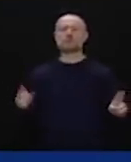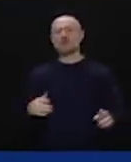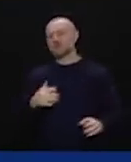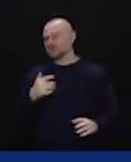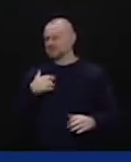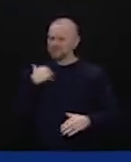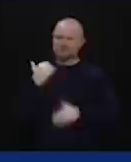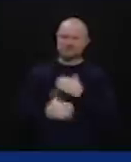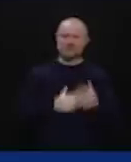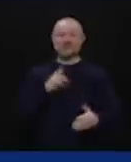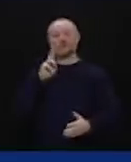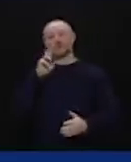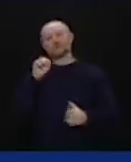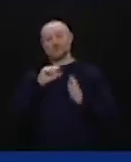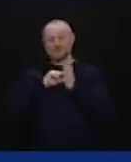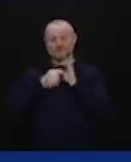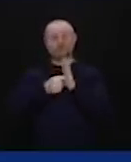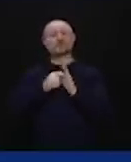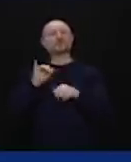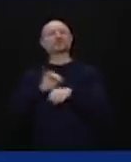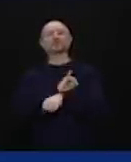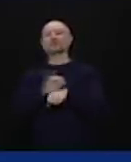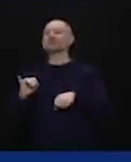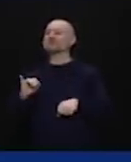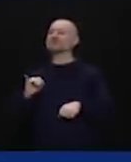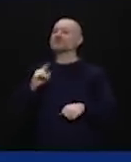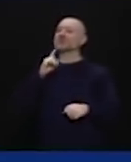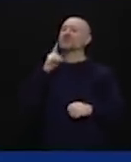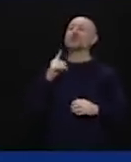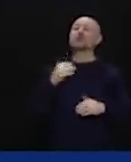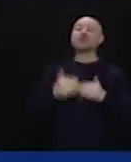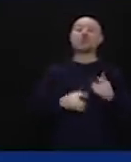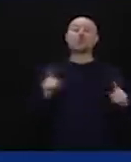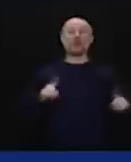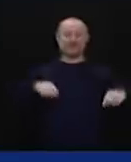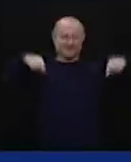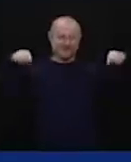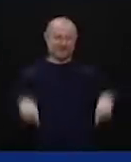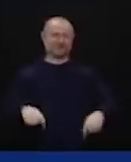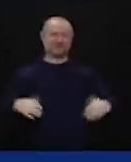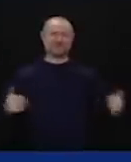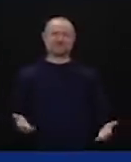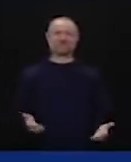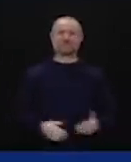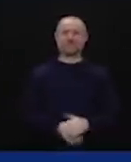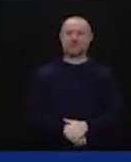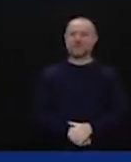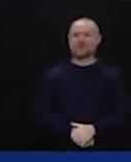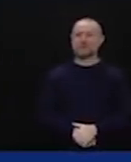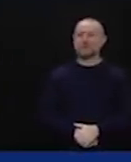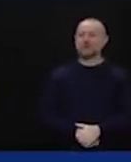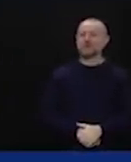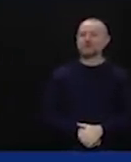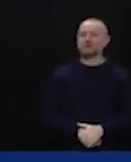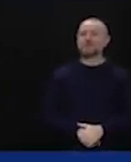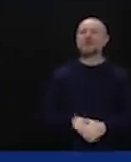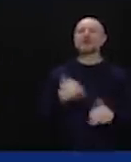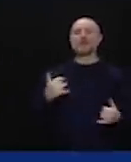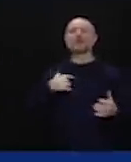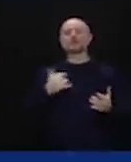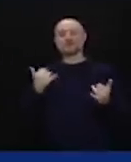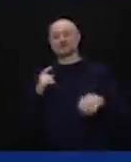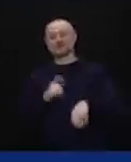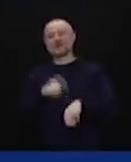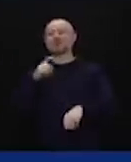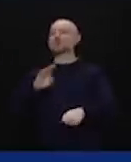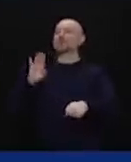chip industry right here in the Capital Region. So it's time for the Commerce Department to know what we